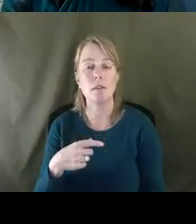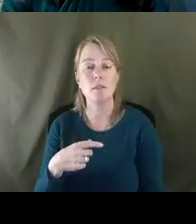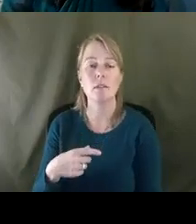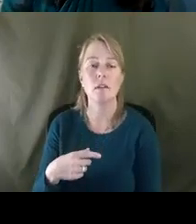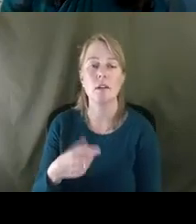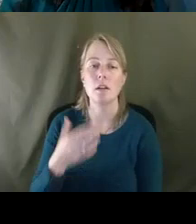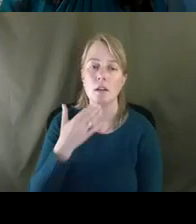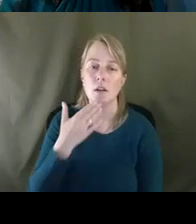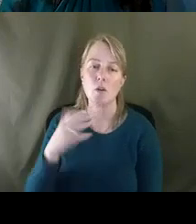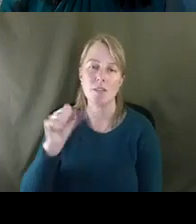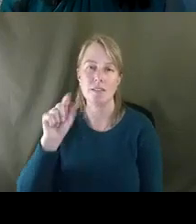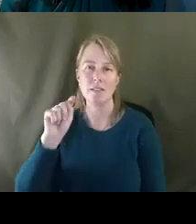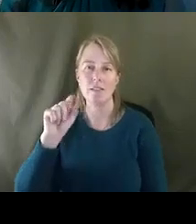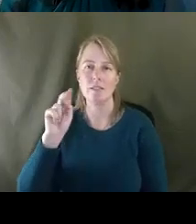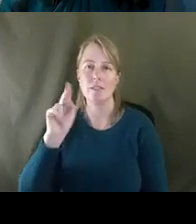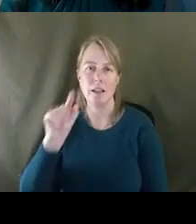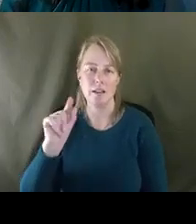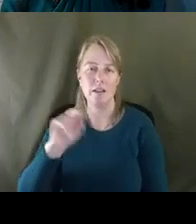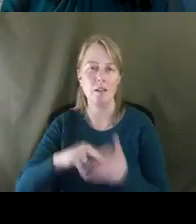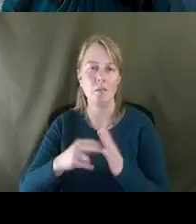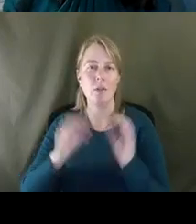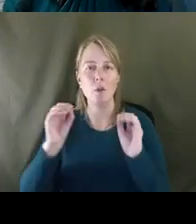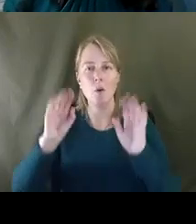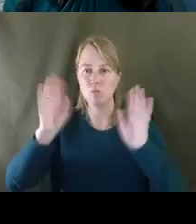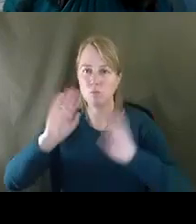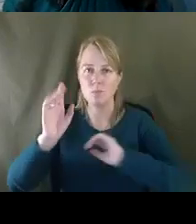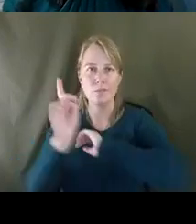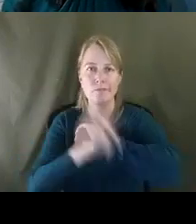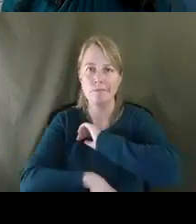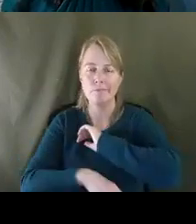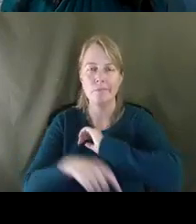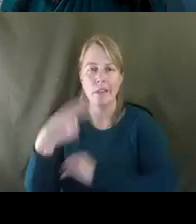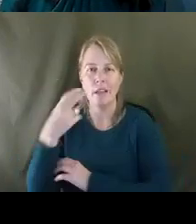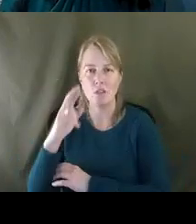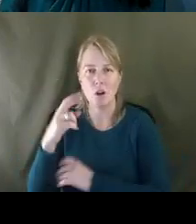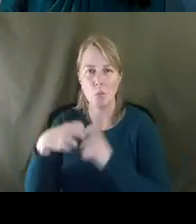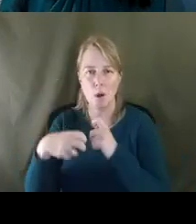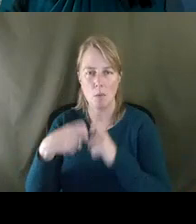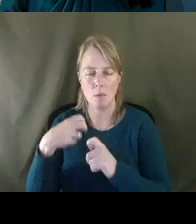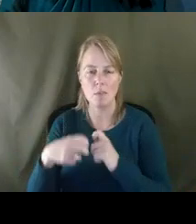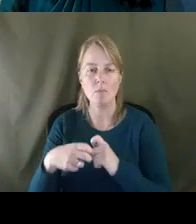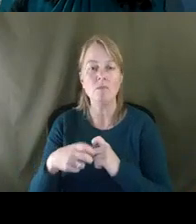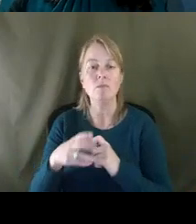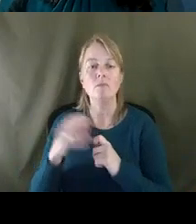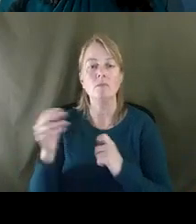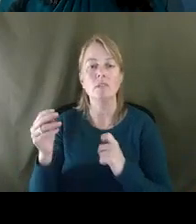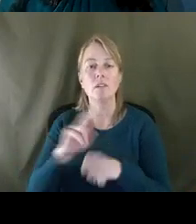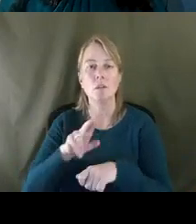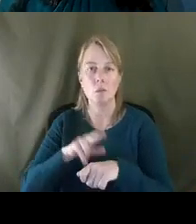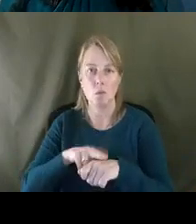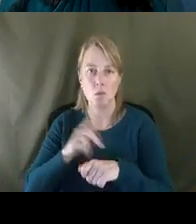good standing, having no disciplinary issues or ongoing HR problems. And then, of course, you'll